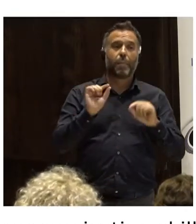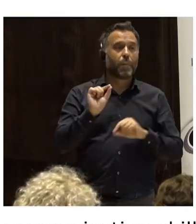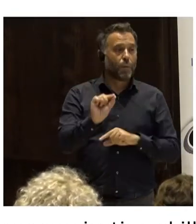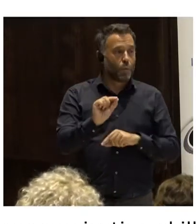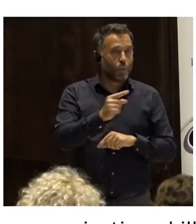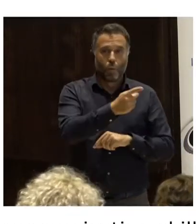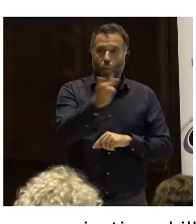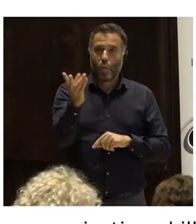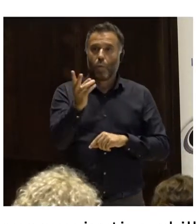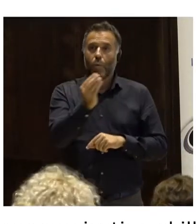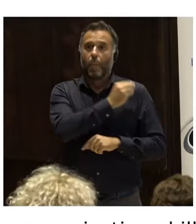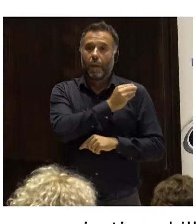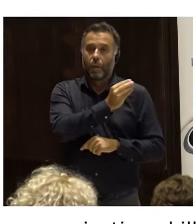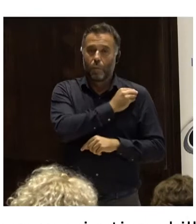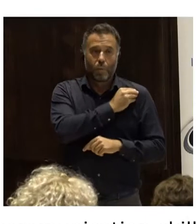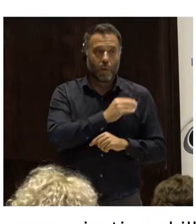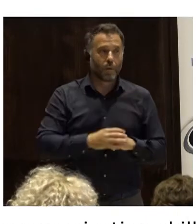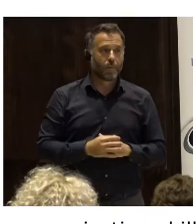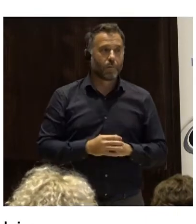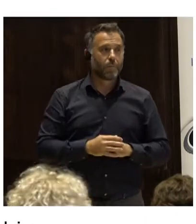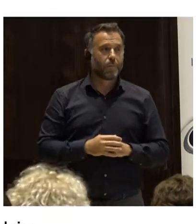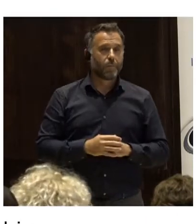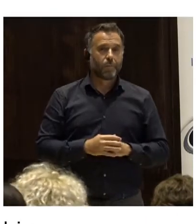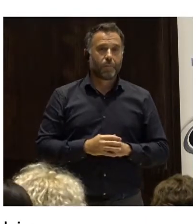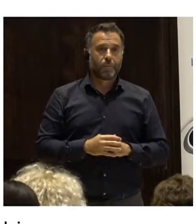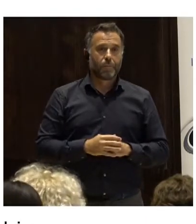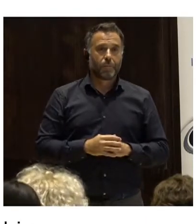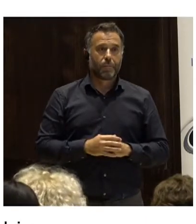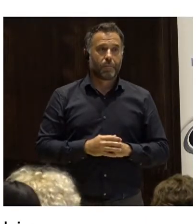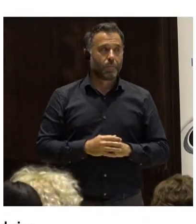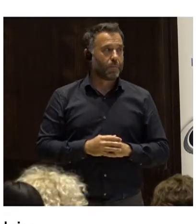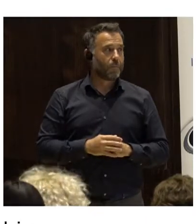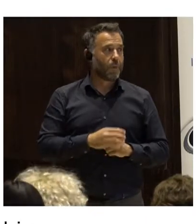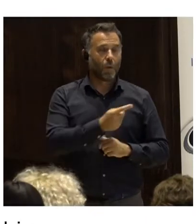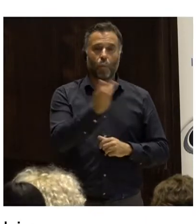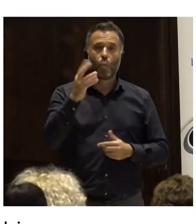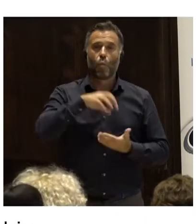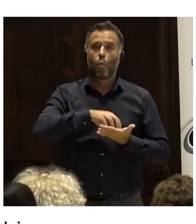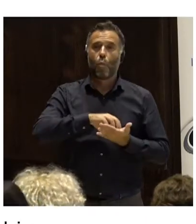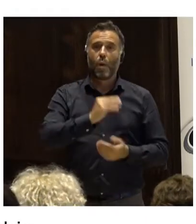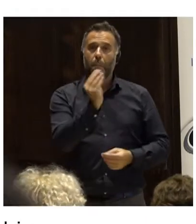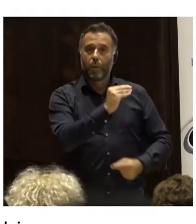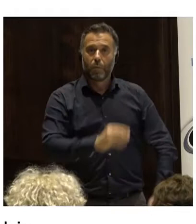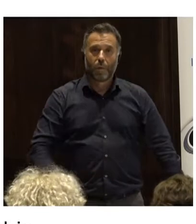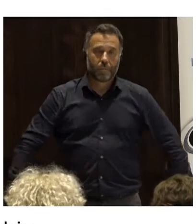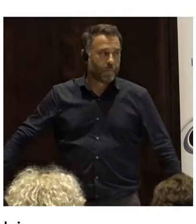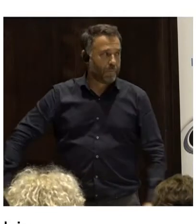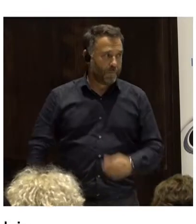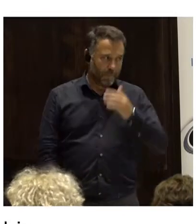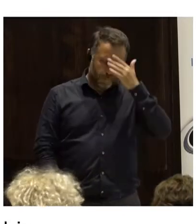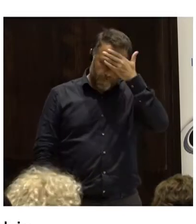Anyone in the audience that wanted to ask about the topic? Wait a